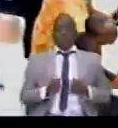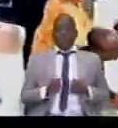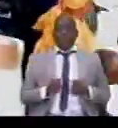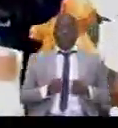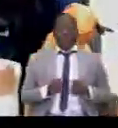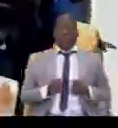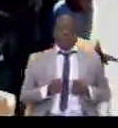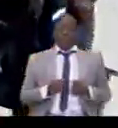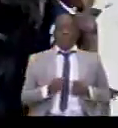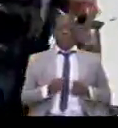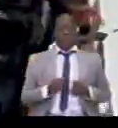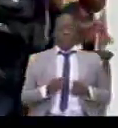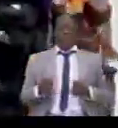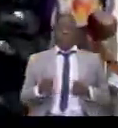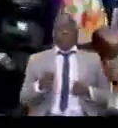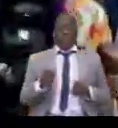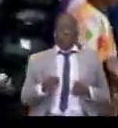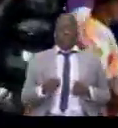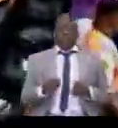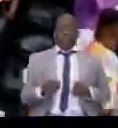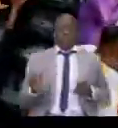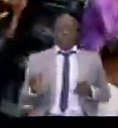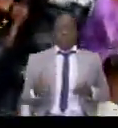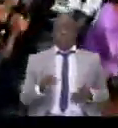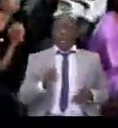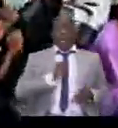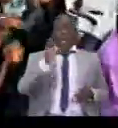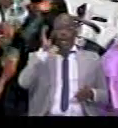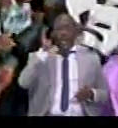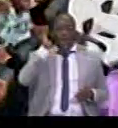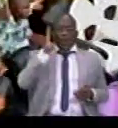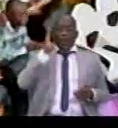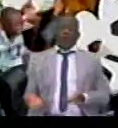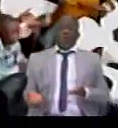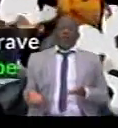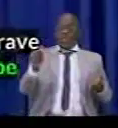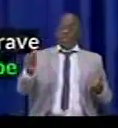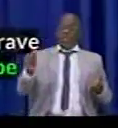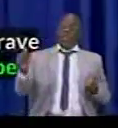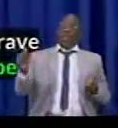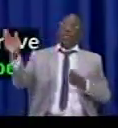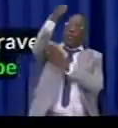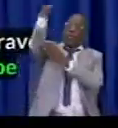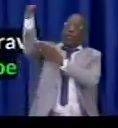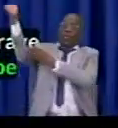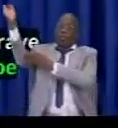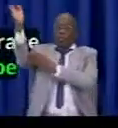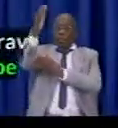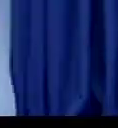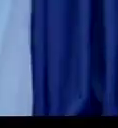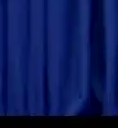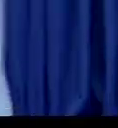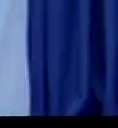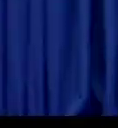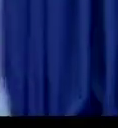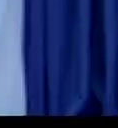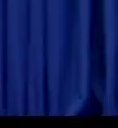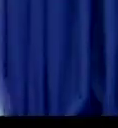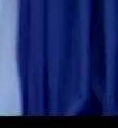believe I raise a banner. I raise a banner for he.